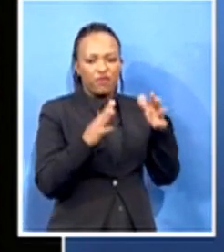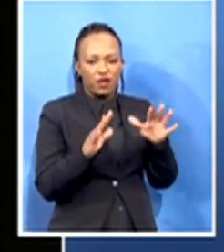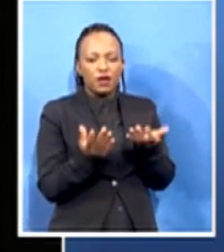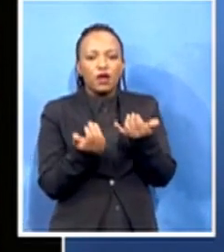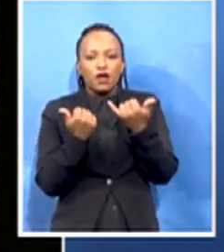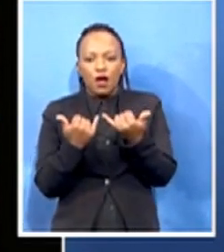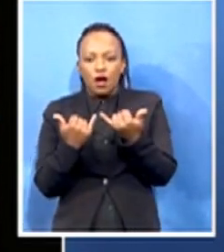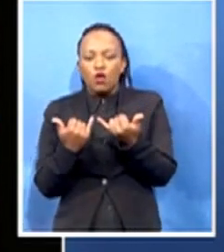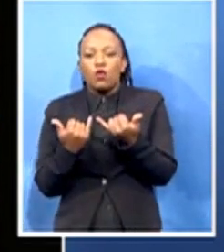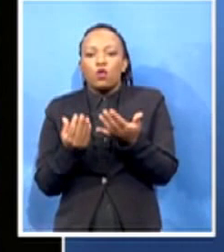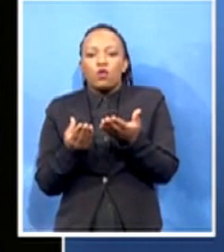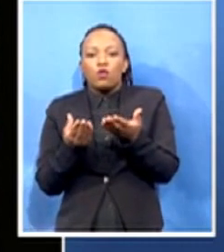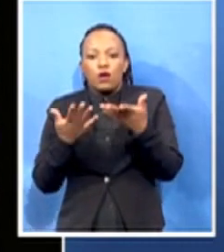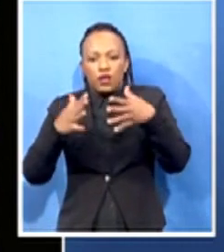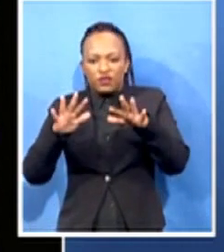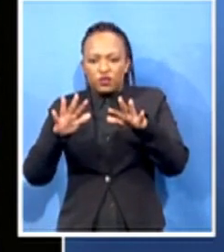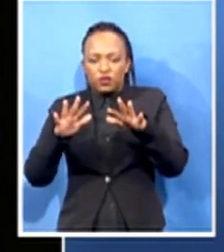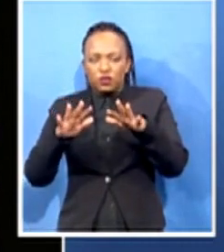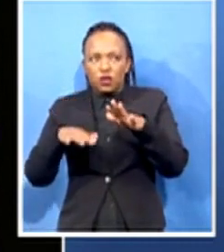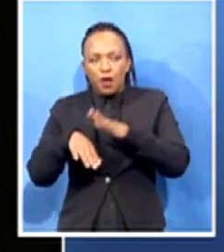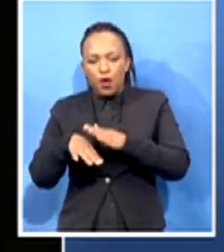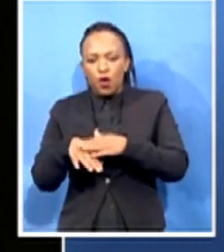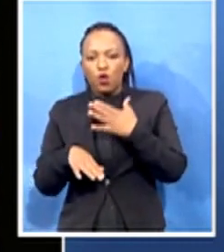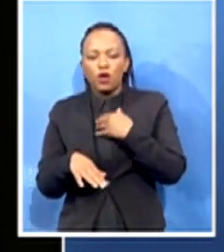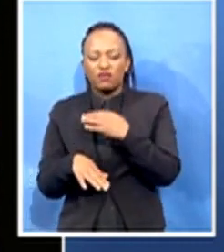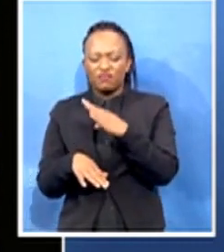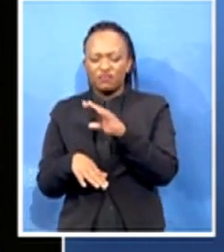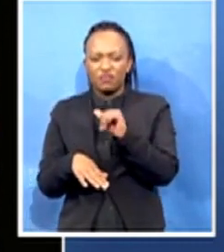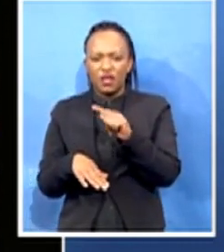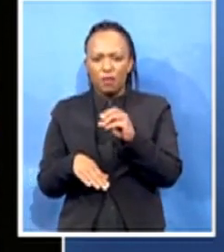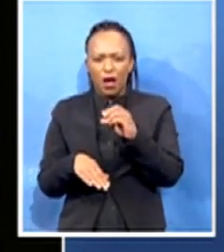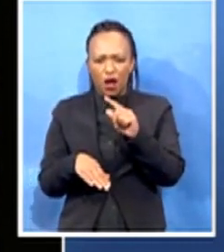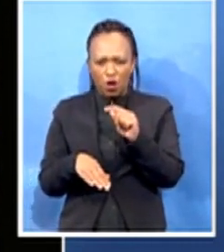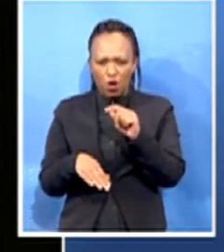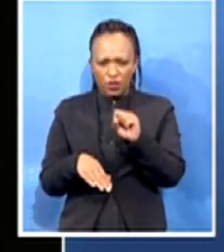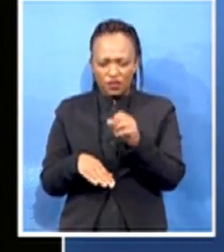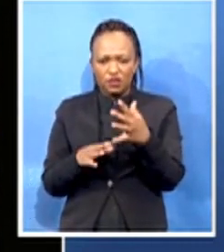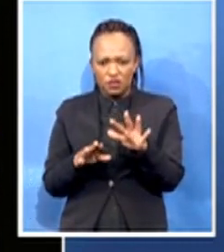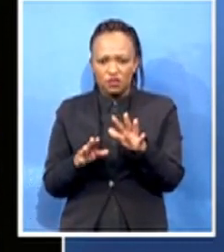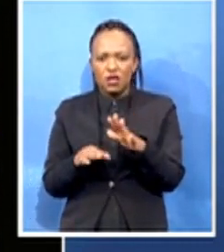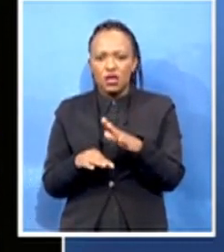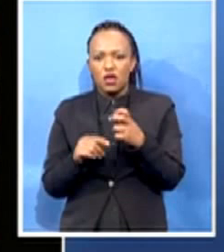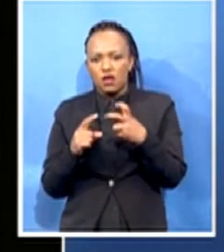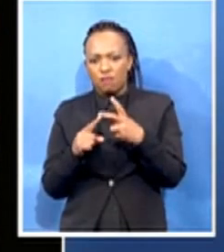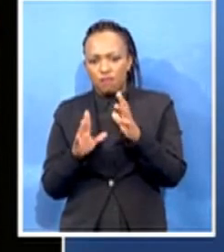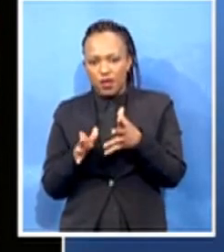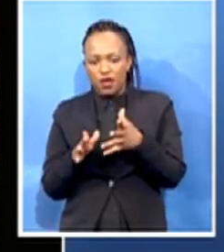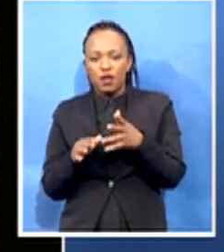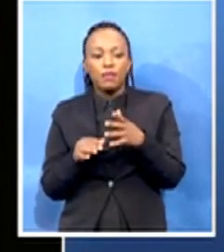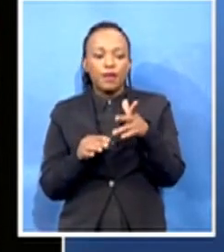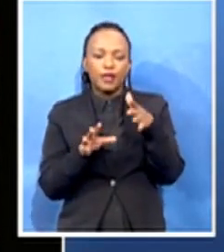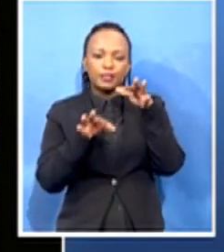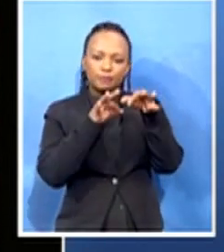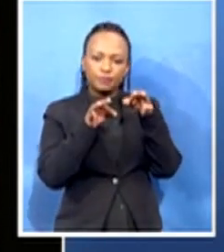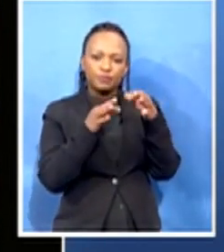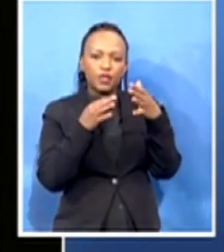then to have ballots. But I must emphasize that I have received a revised offer